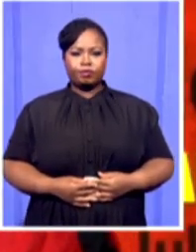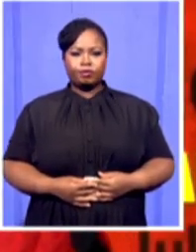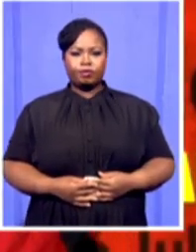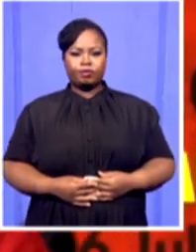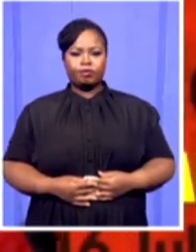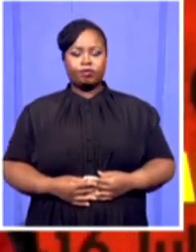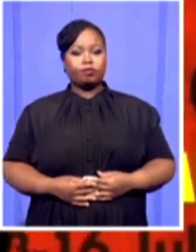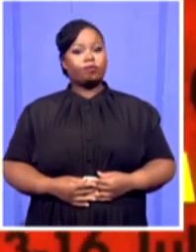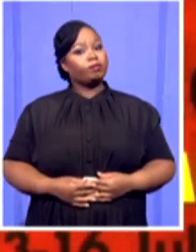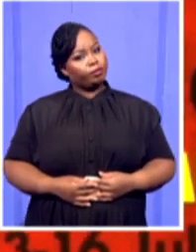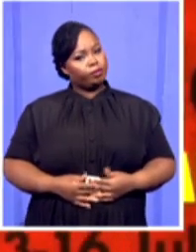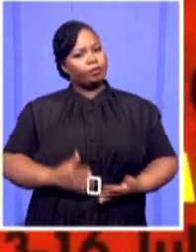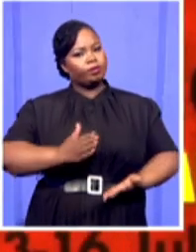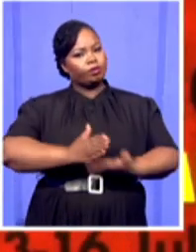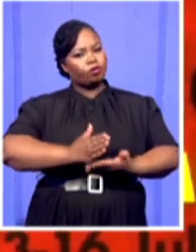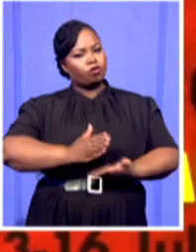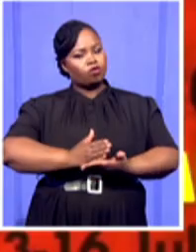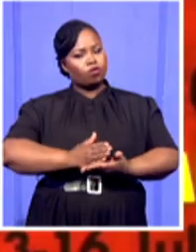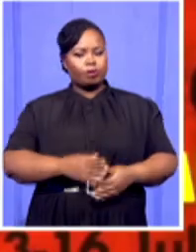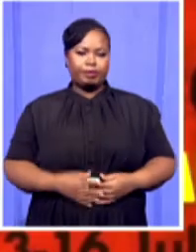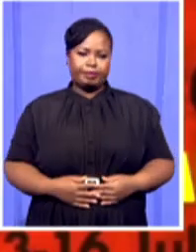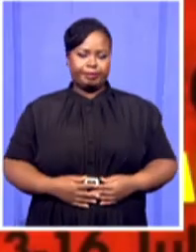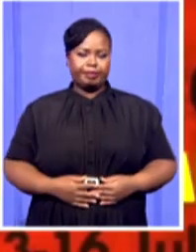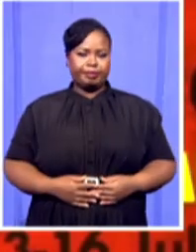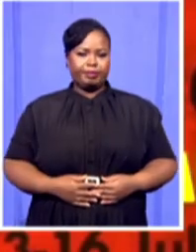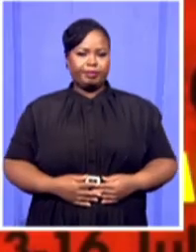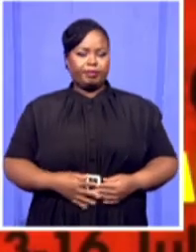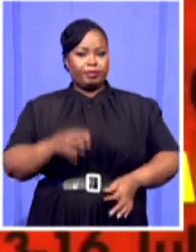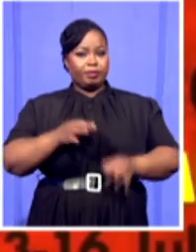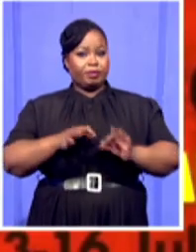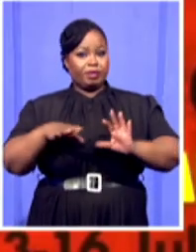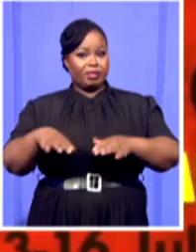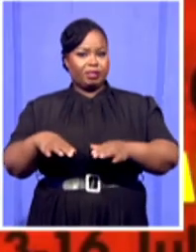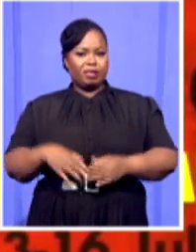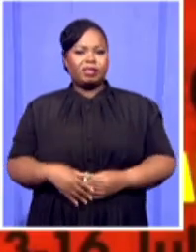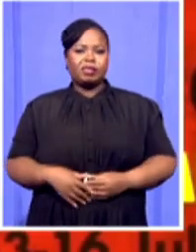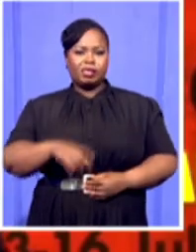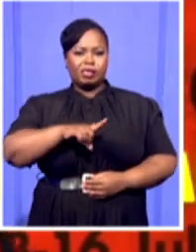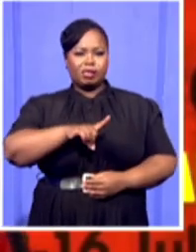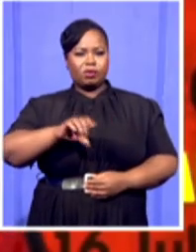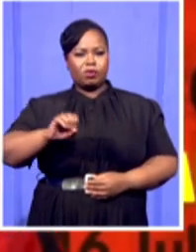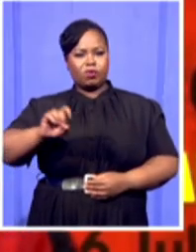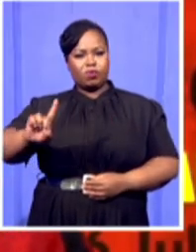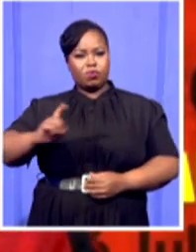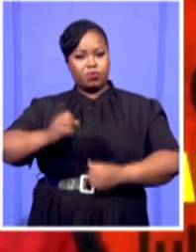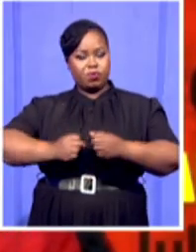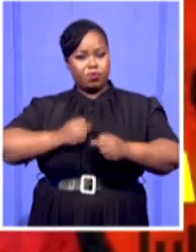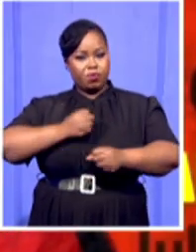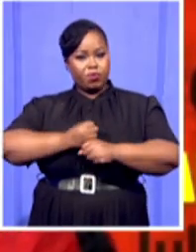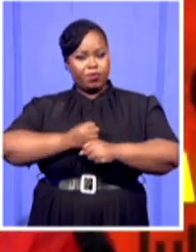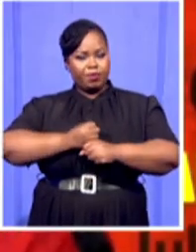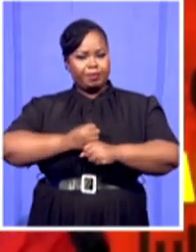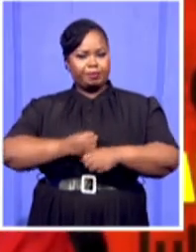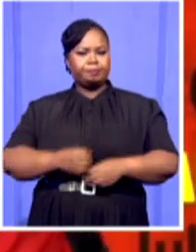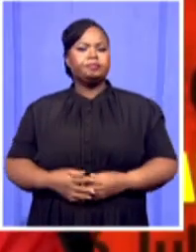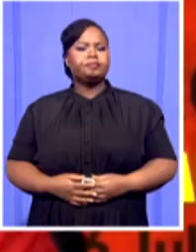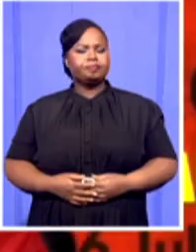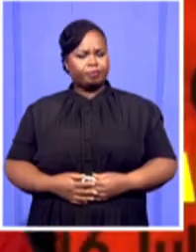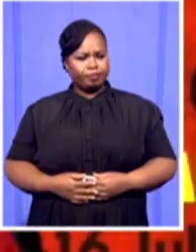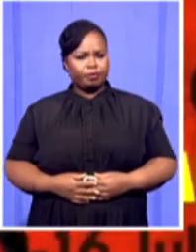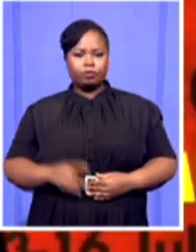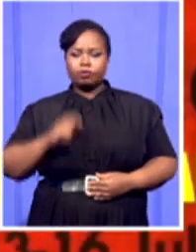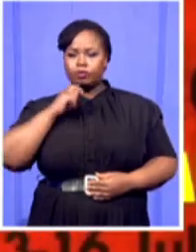And surely, the party in these 101 years, it has been at